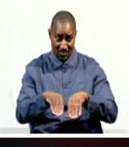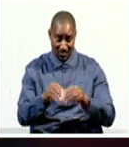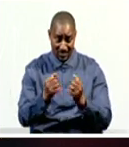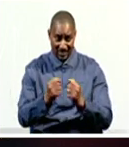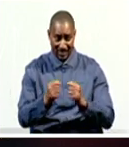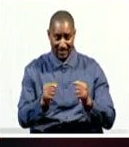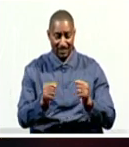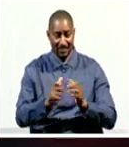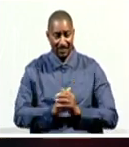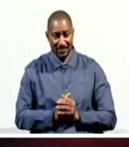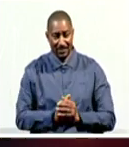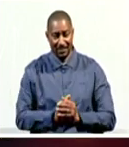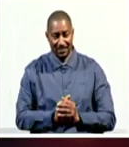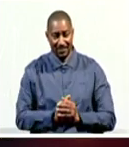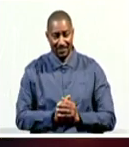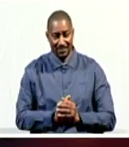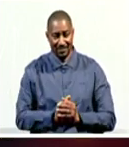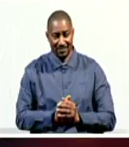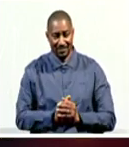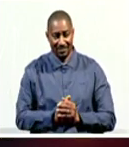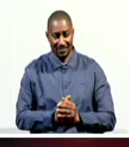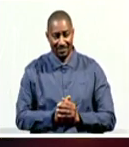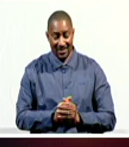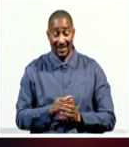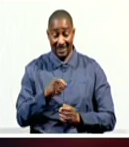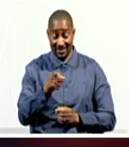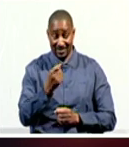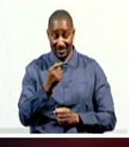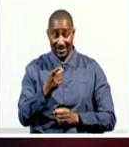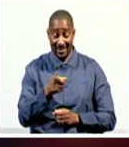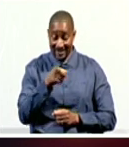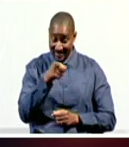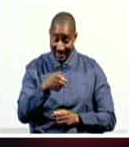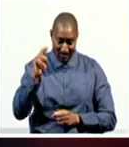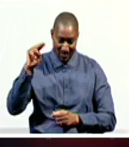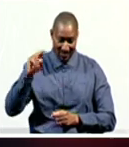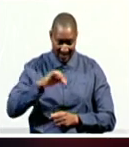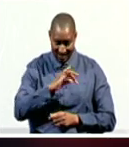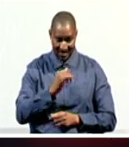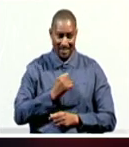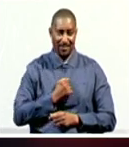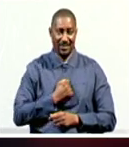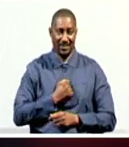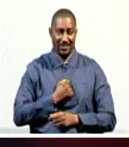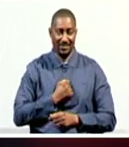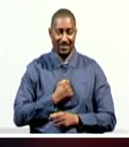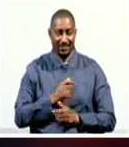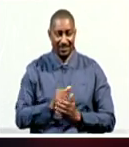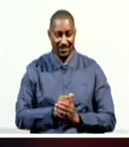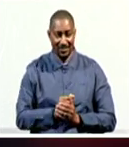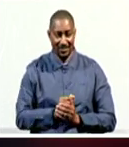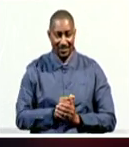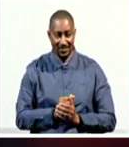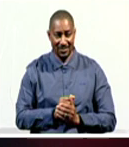Yes. It was to really say, this is our policy. What do you think? What do you have? Bring it. And so this spirit